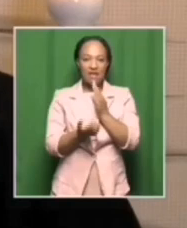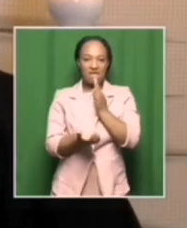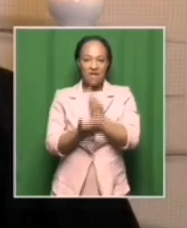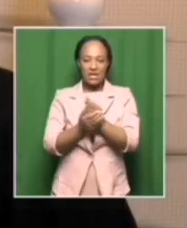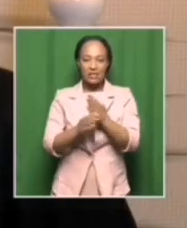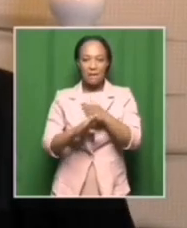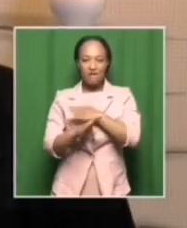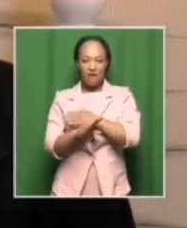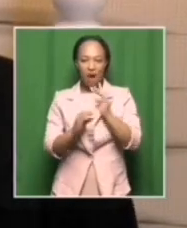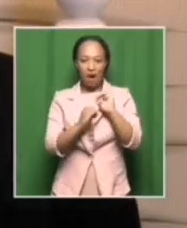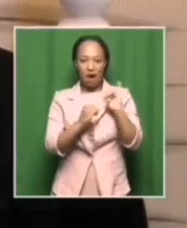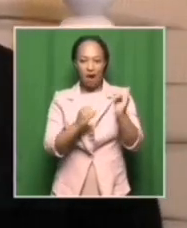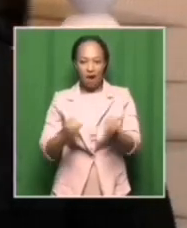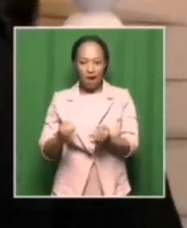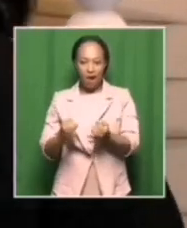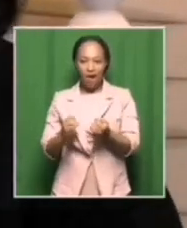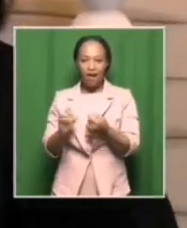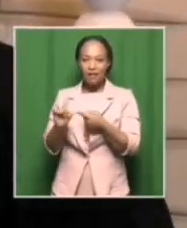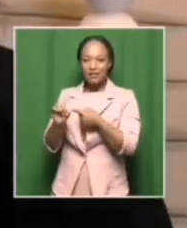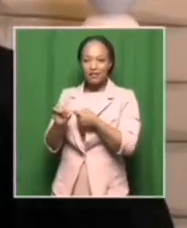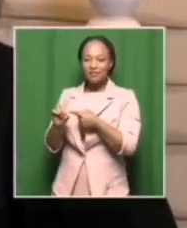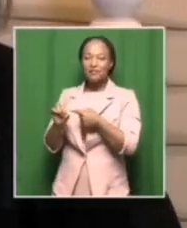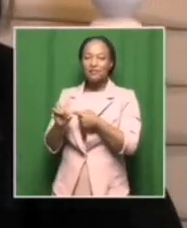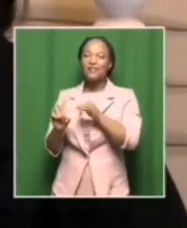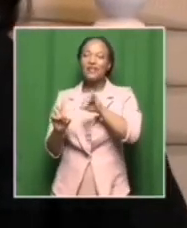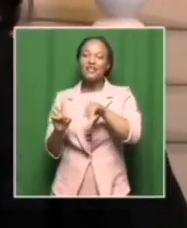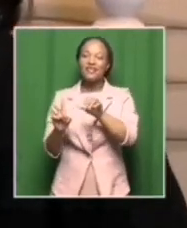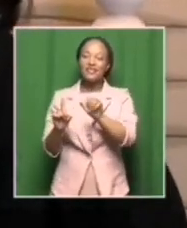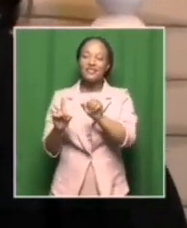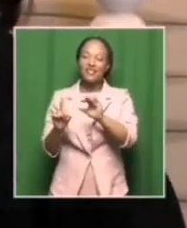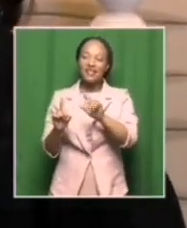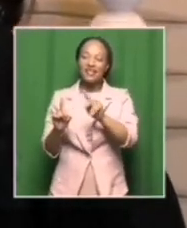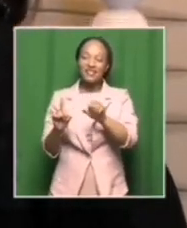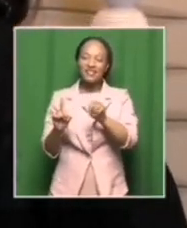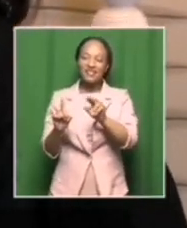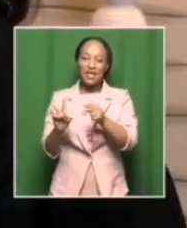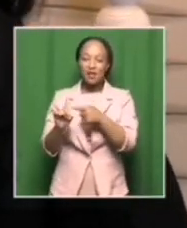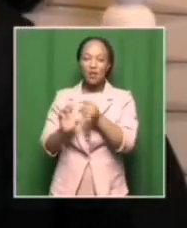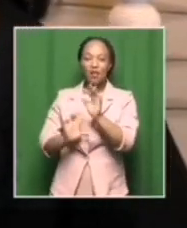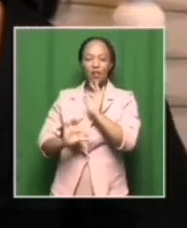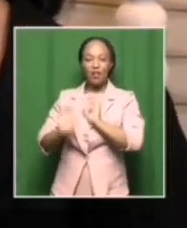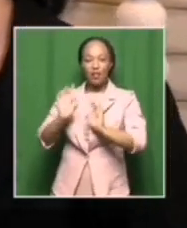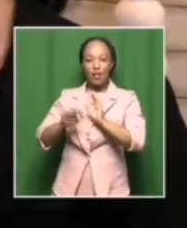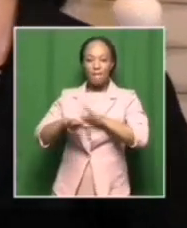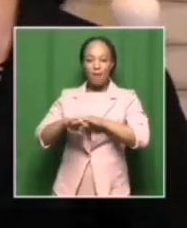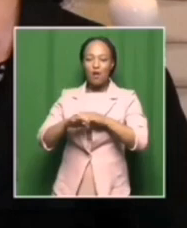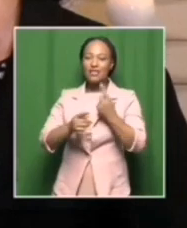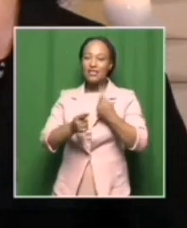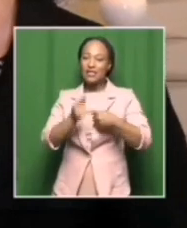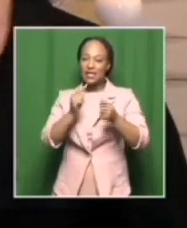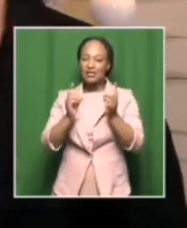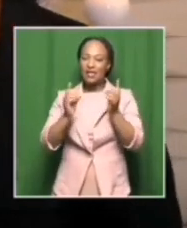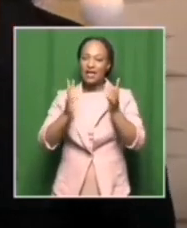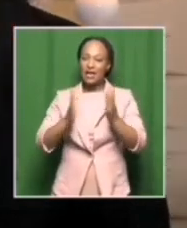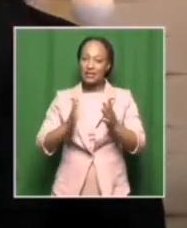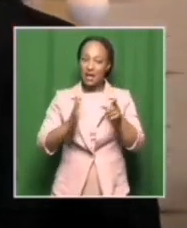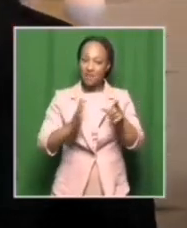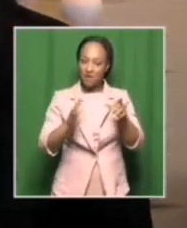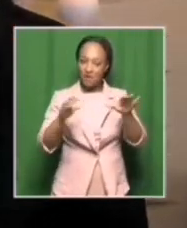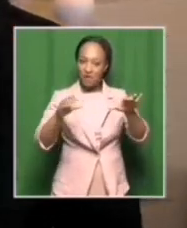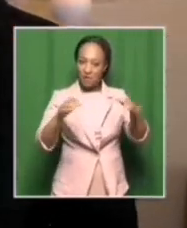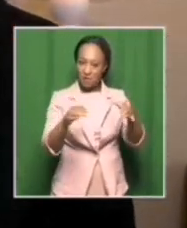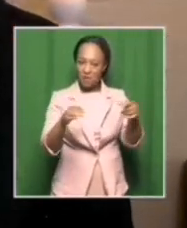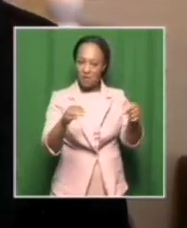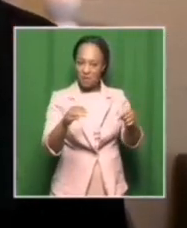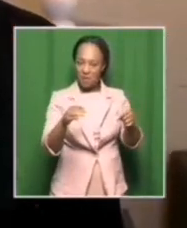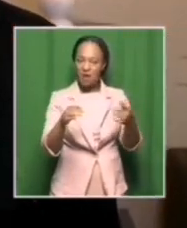even introduced Hada Jackson is with us to talk a little bit more about it. She's the sales director of Legacy Hotels and Resorts. I mean,